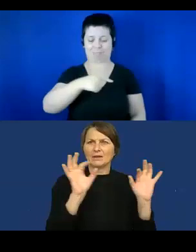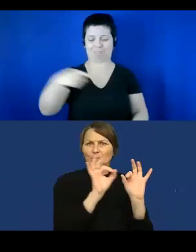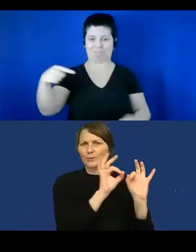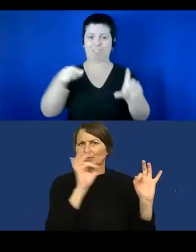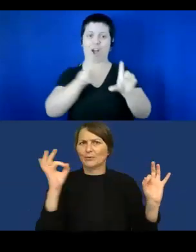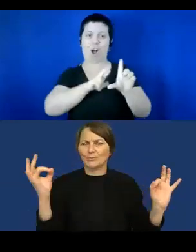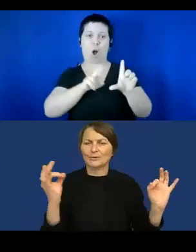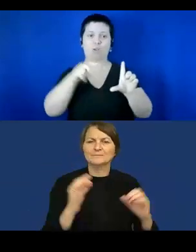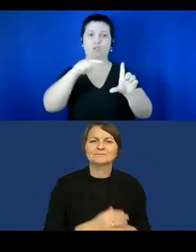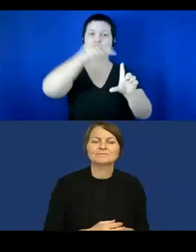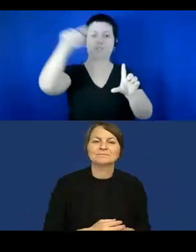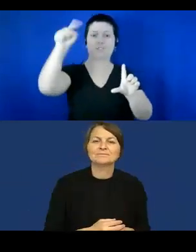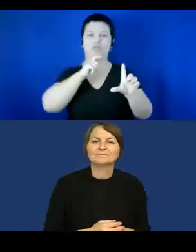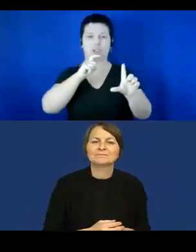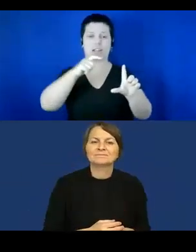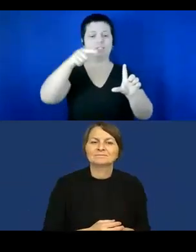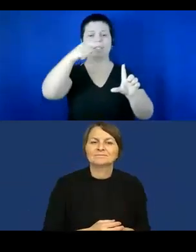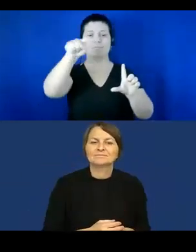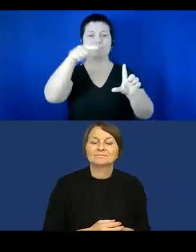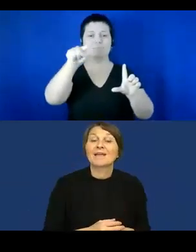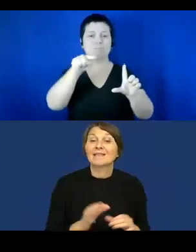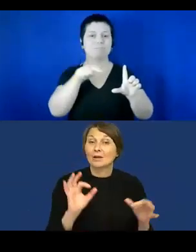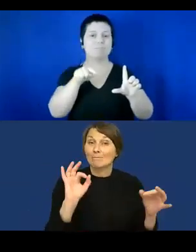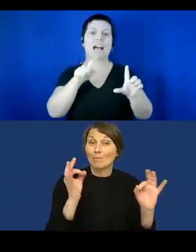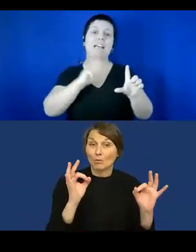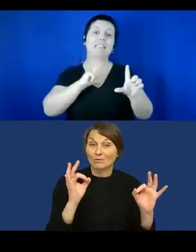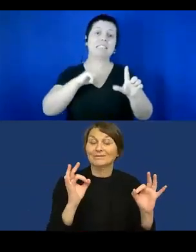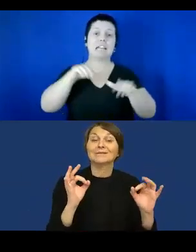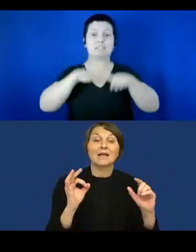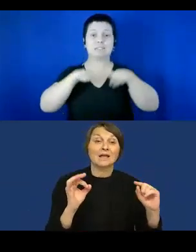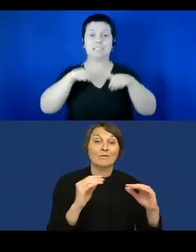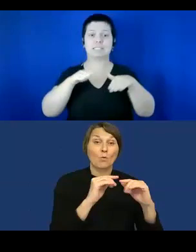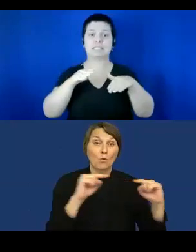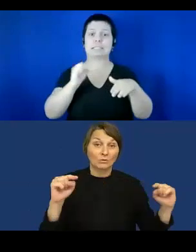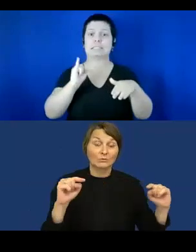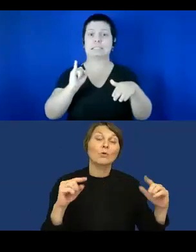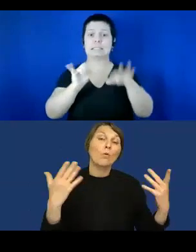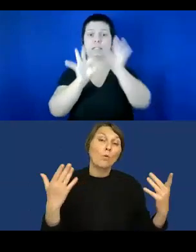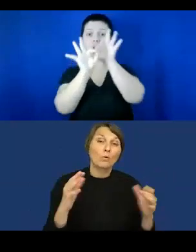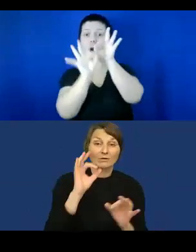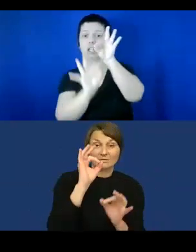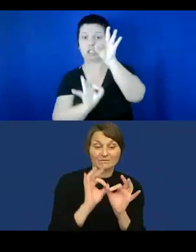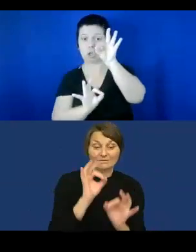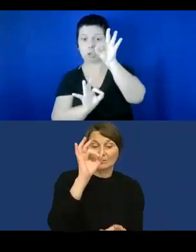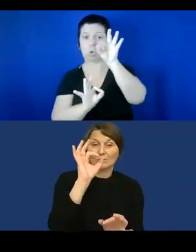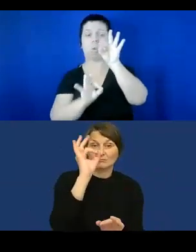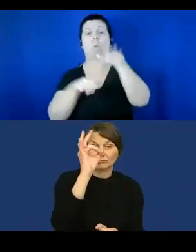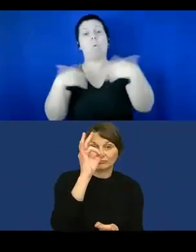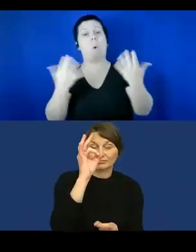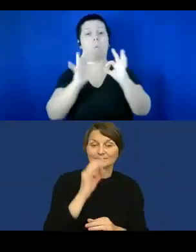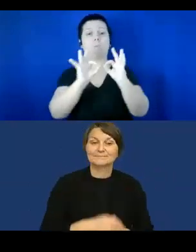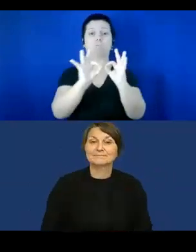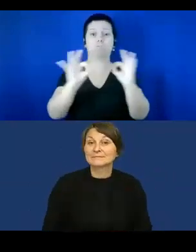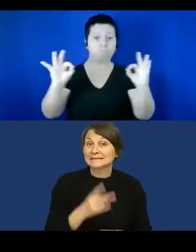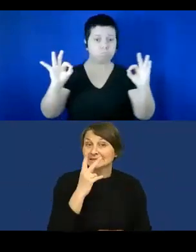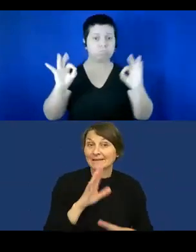where motors were positioned horizontally or vertically. And what you can see from that is that